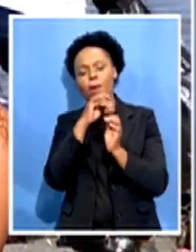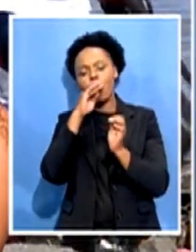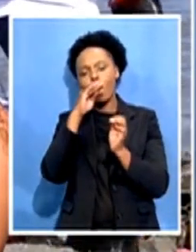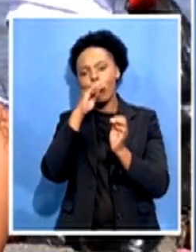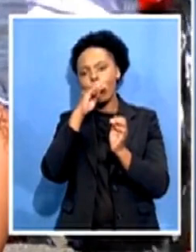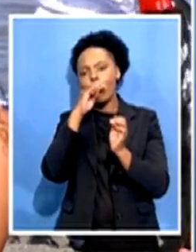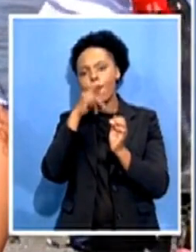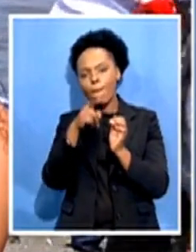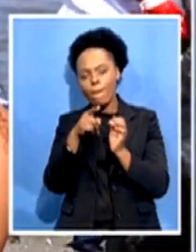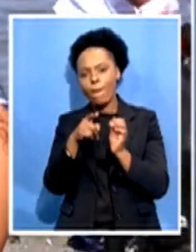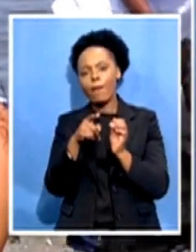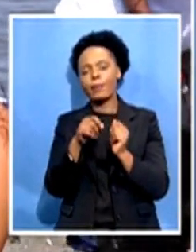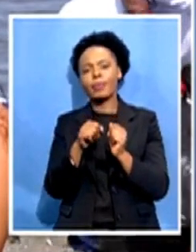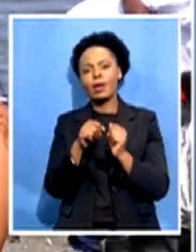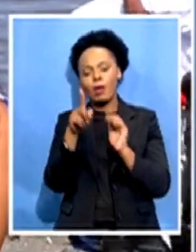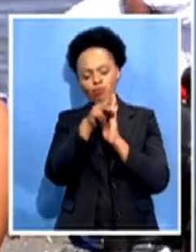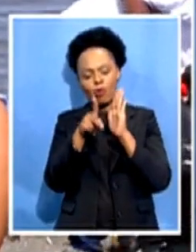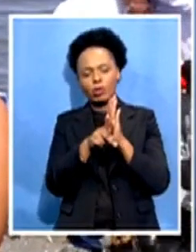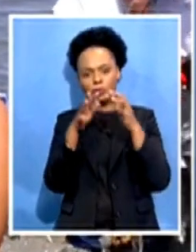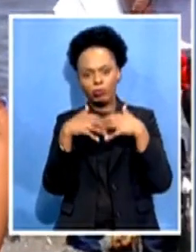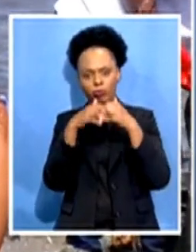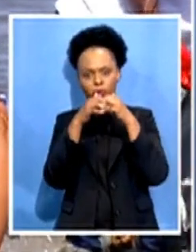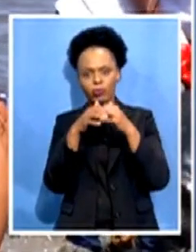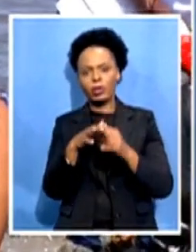what's currently happening. Good morning.